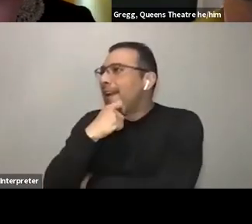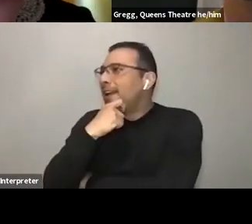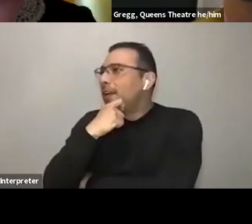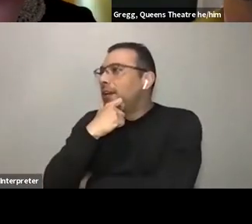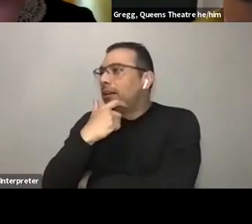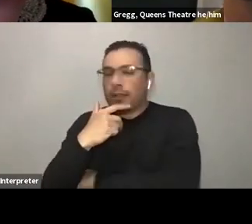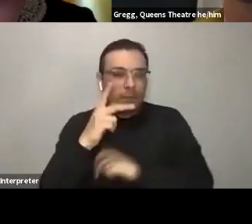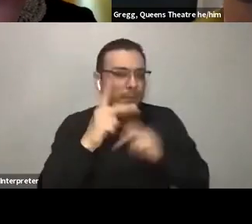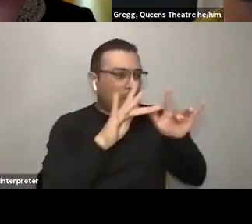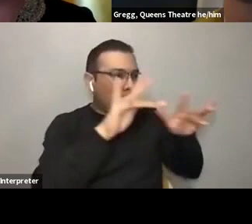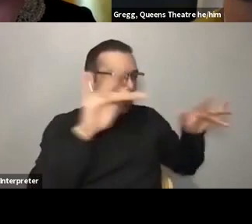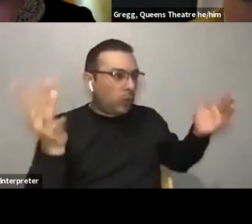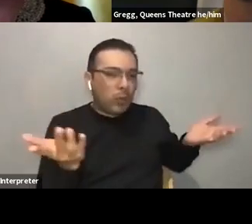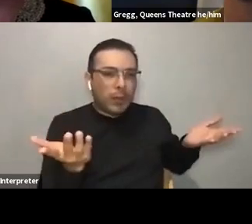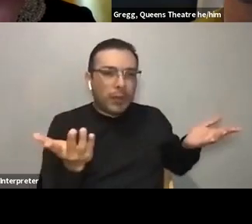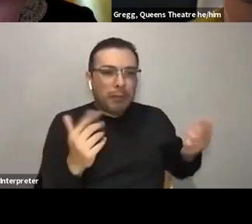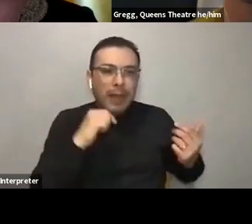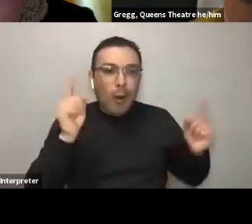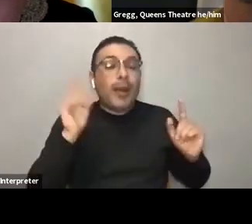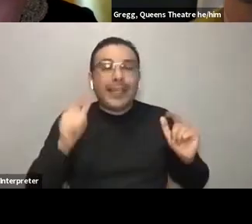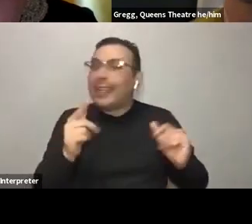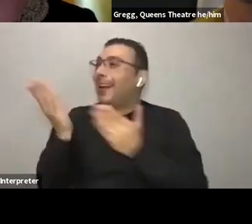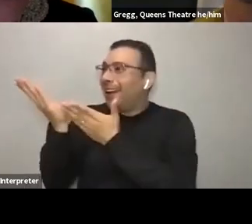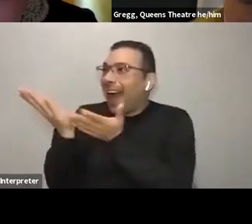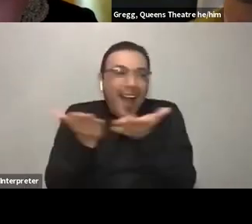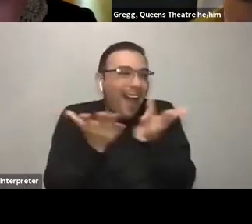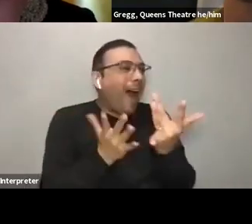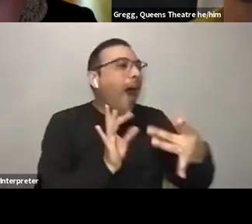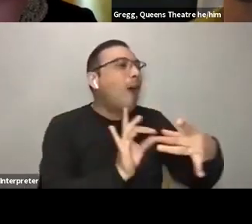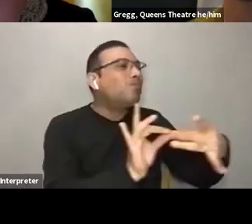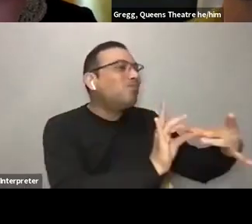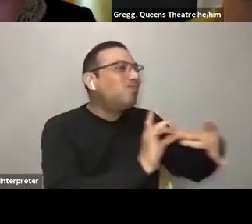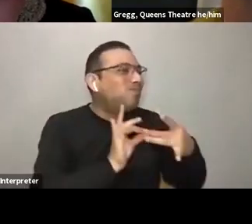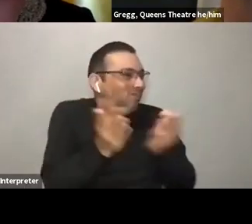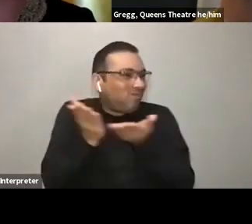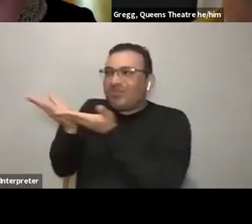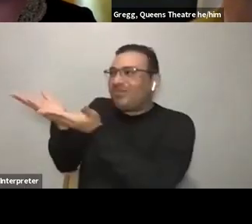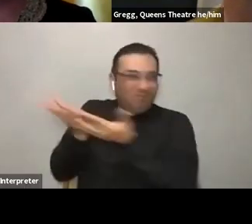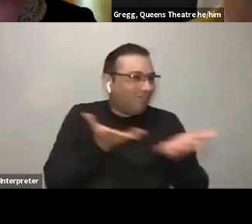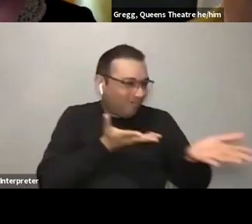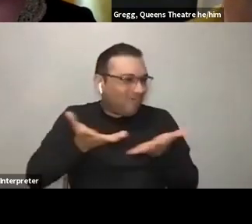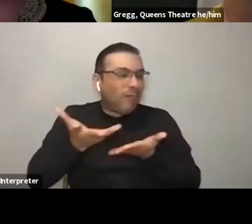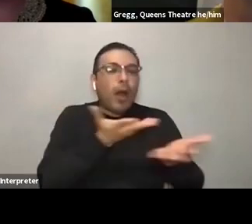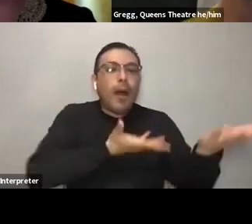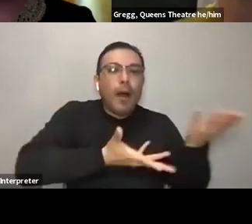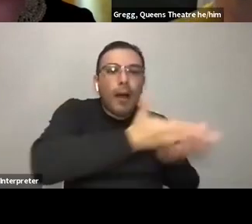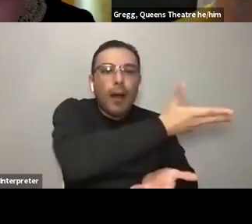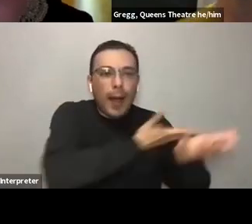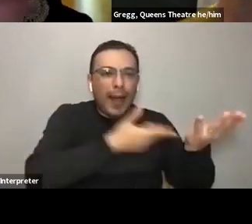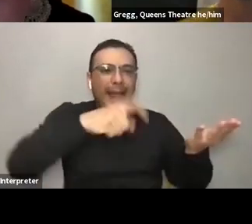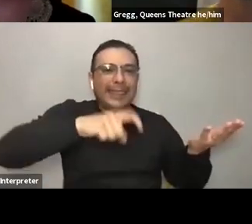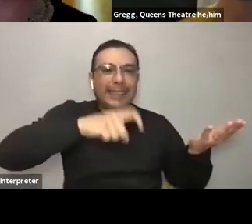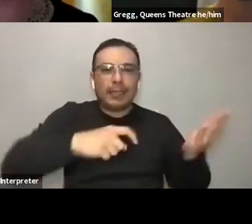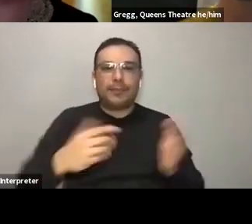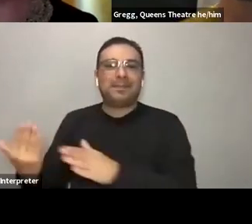touch with the people who we're serving is the most important thing. Um, and in addition to also asking what is needed. And then, and then